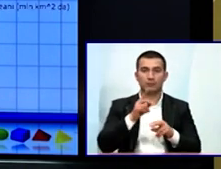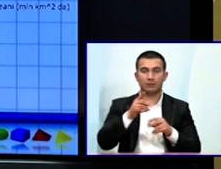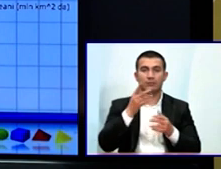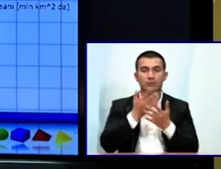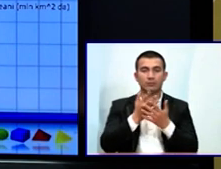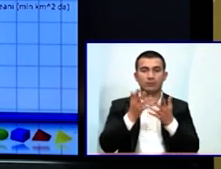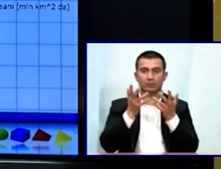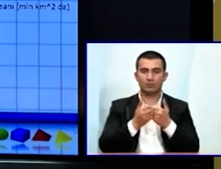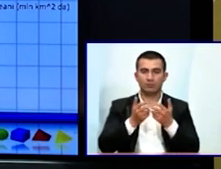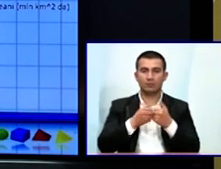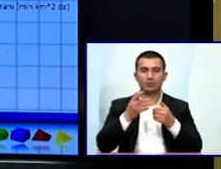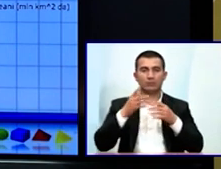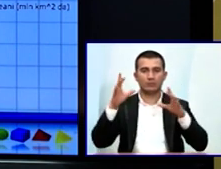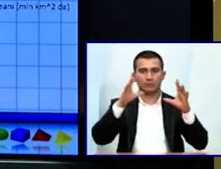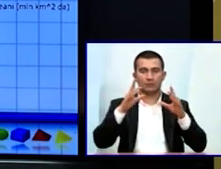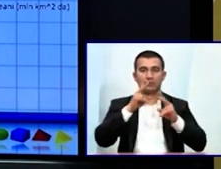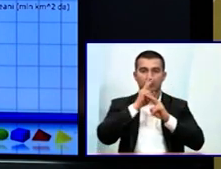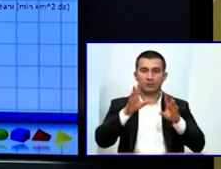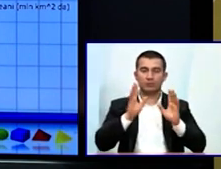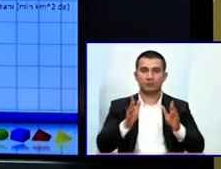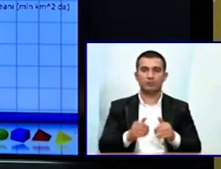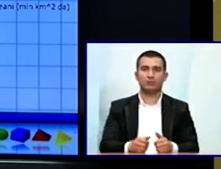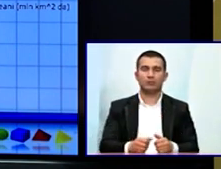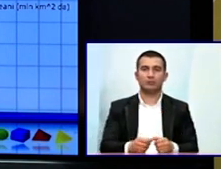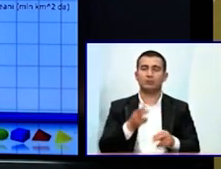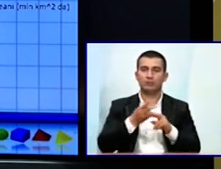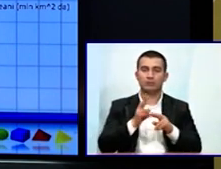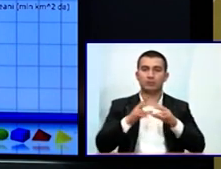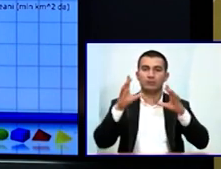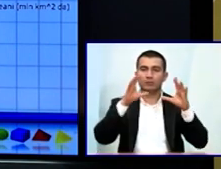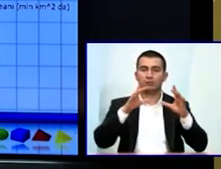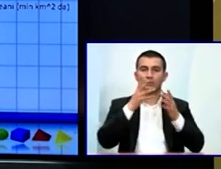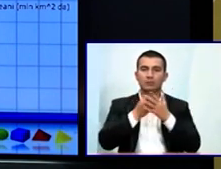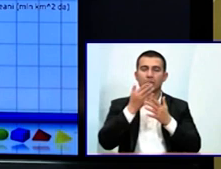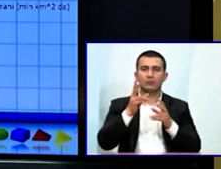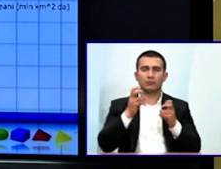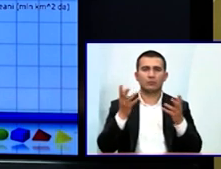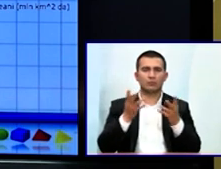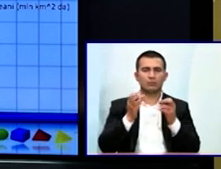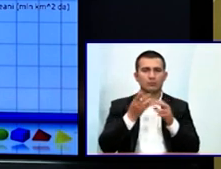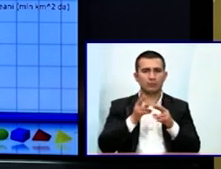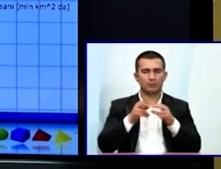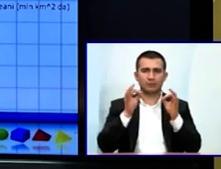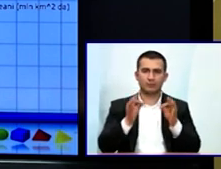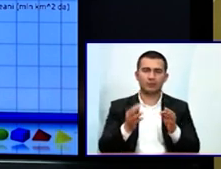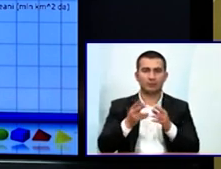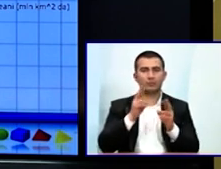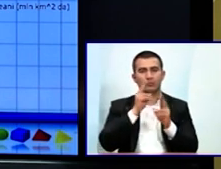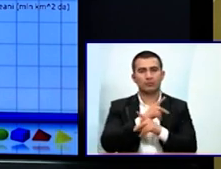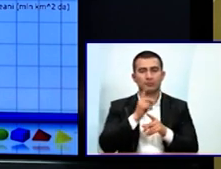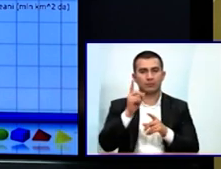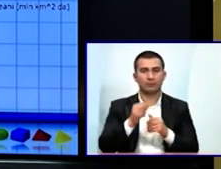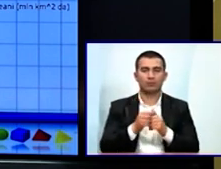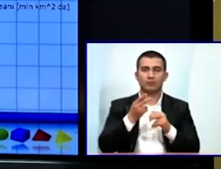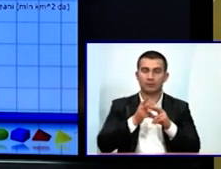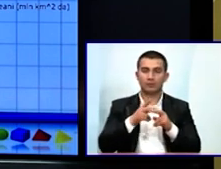diagramma ko'rinishiga keladi. Sizga topshiriq. Qani, doiraviy diagrammamiz to'g'ri tuzildimi? Buni mustaqil o'zingiz